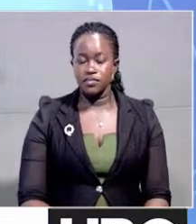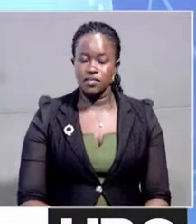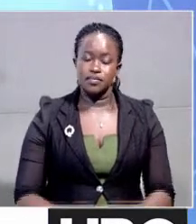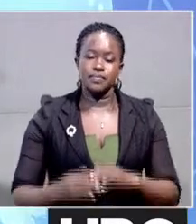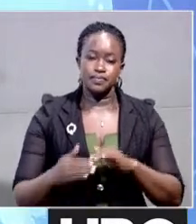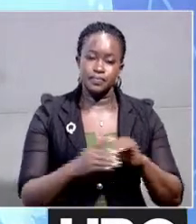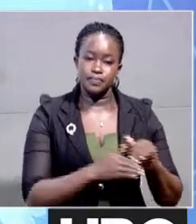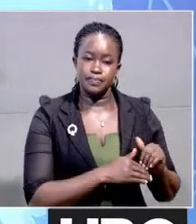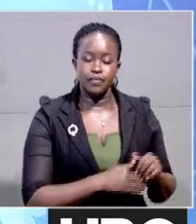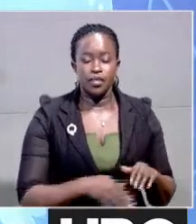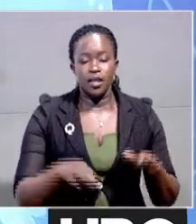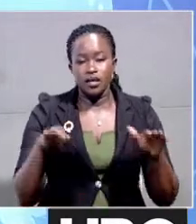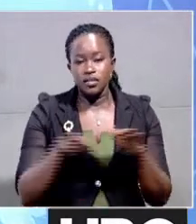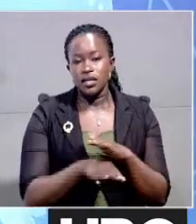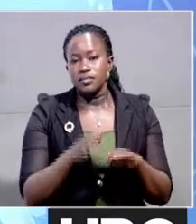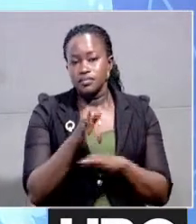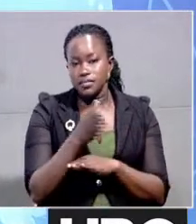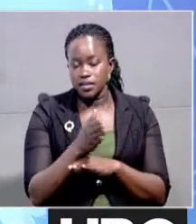A state minister for,